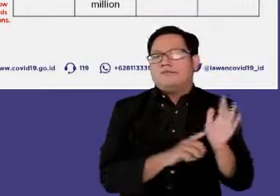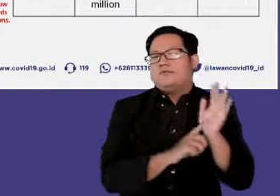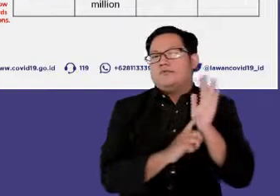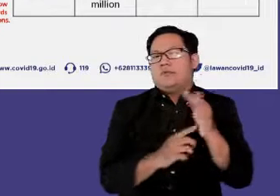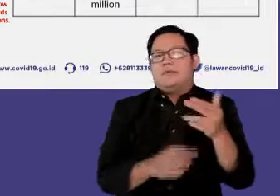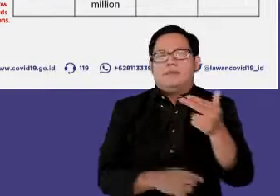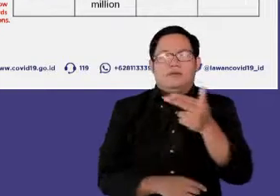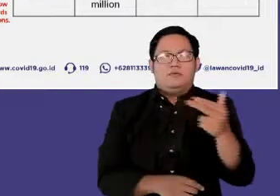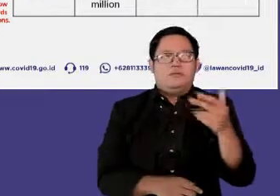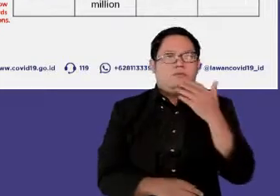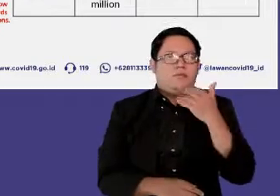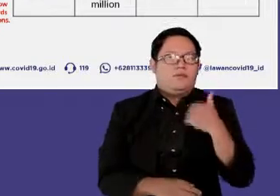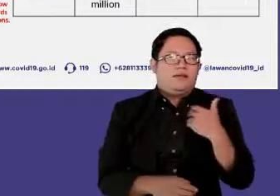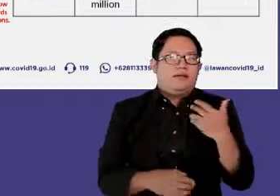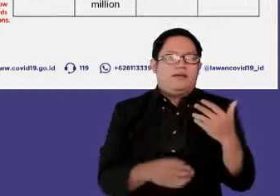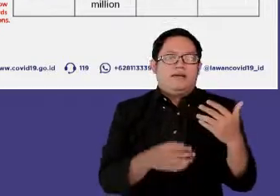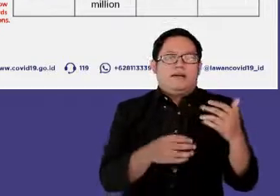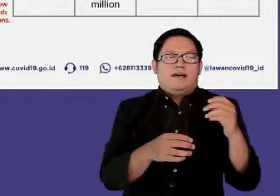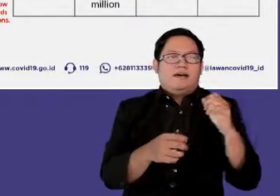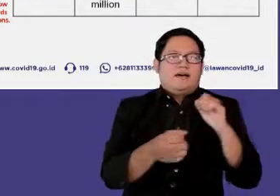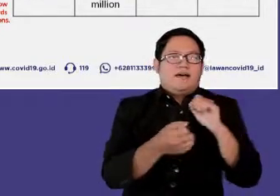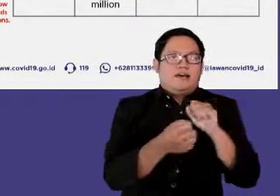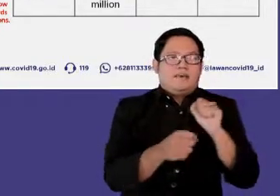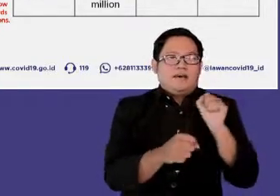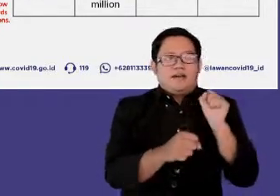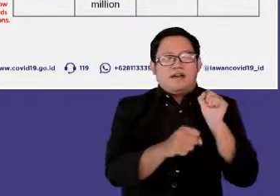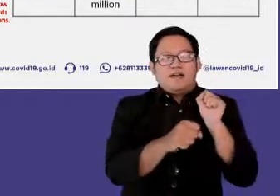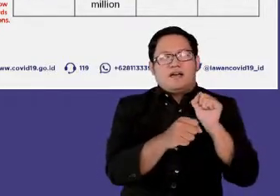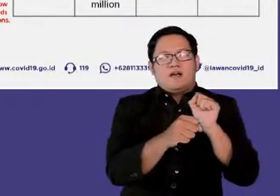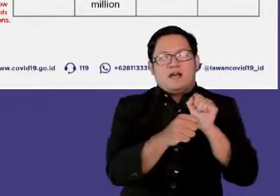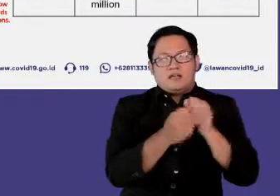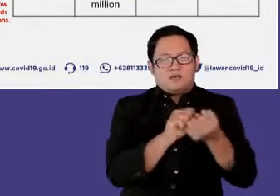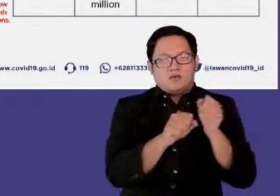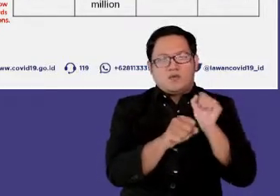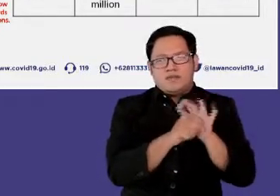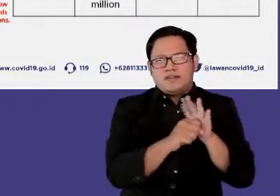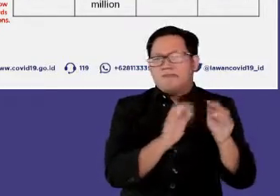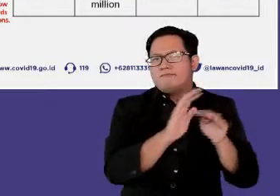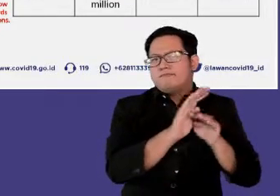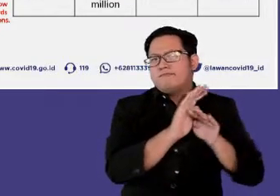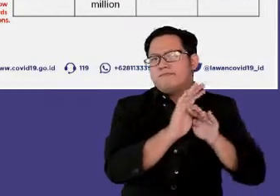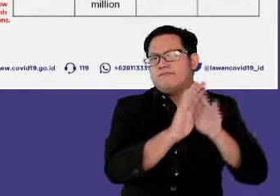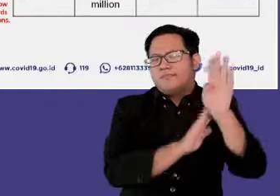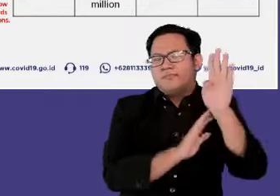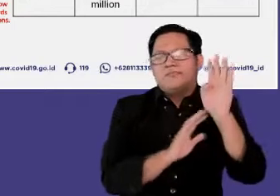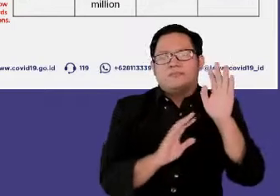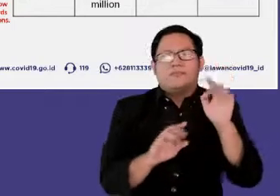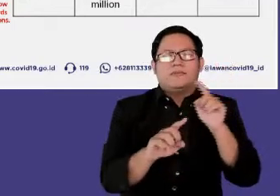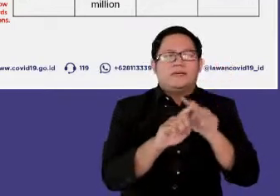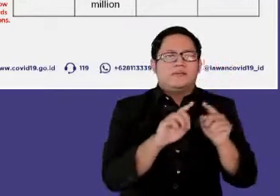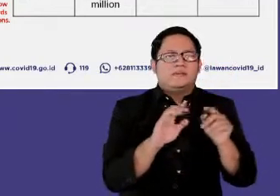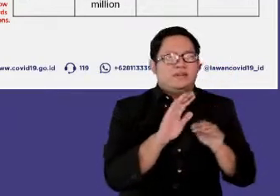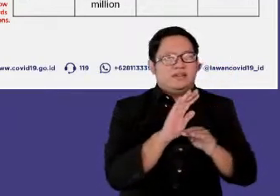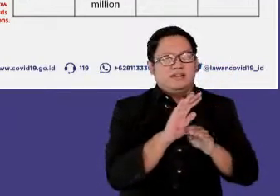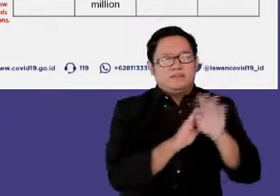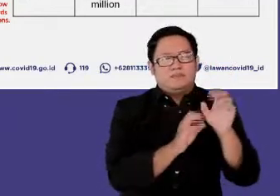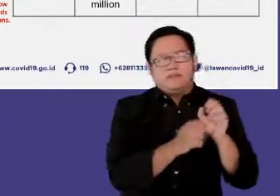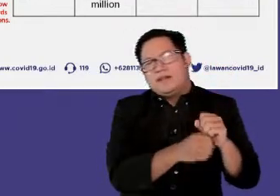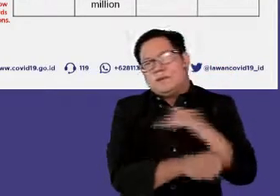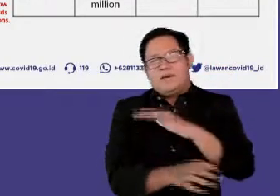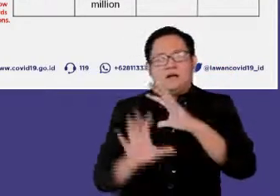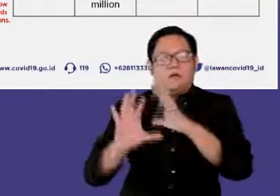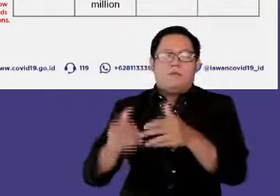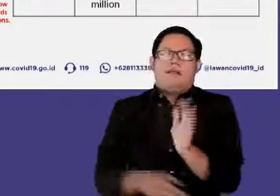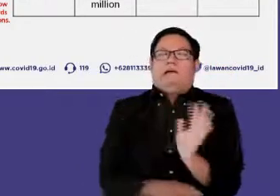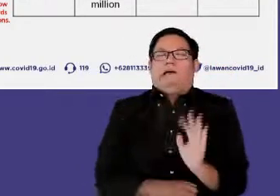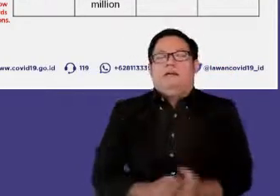increase in cases, it was not significant enough to contribute to the increase in the global cases. The